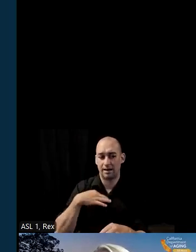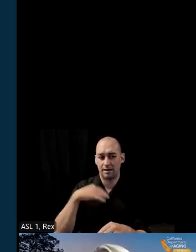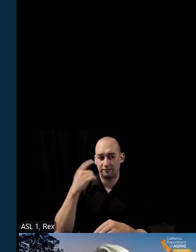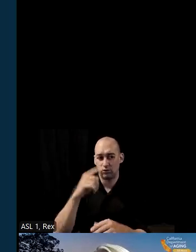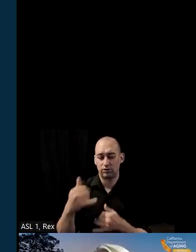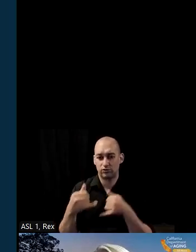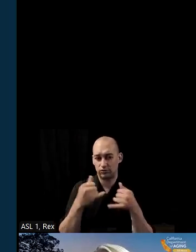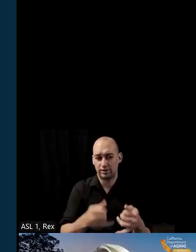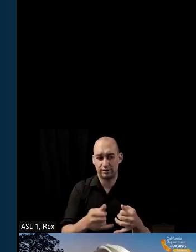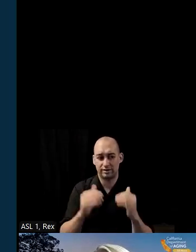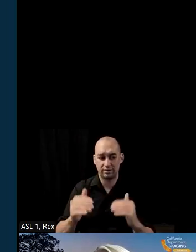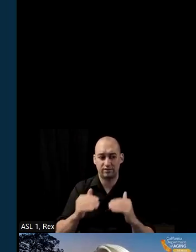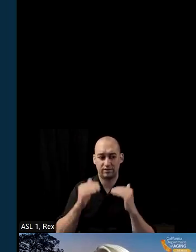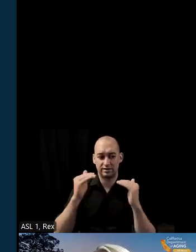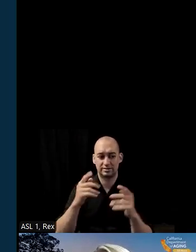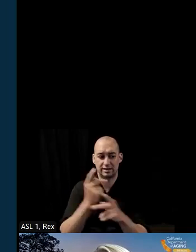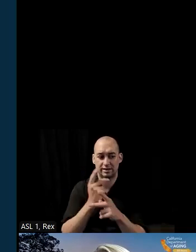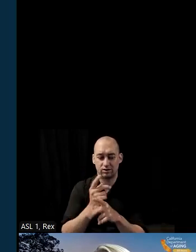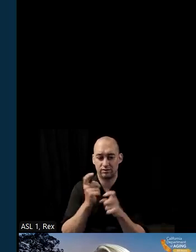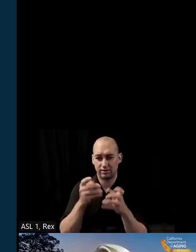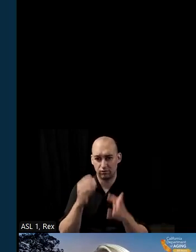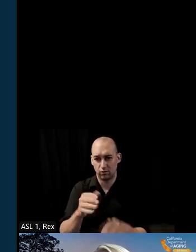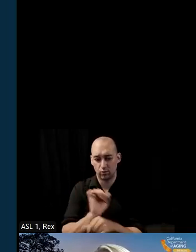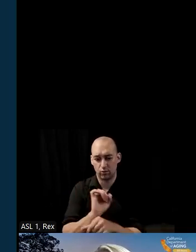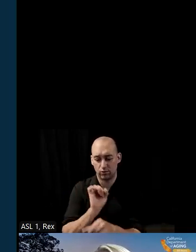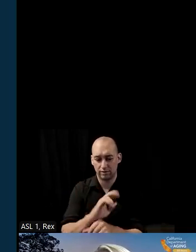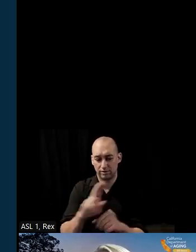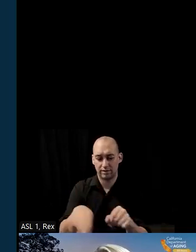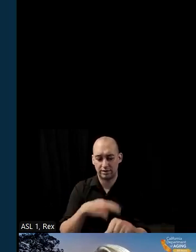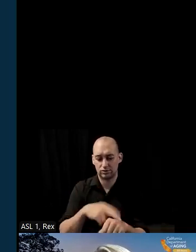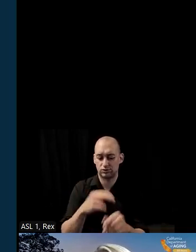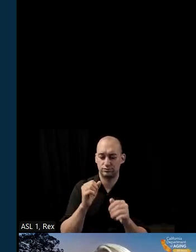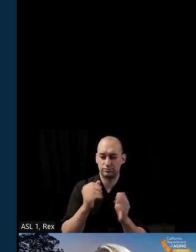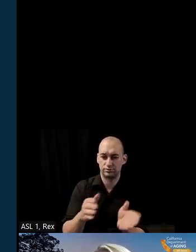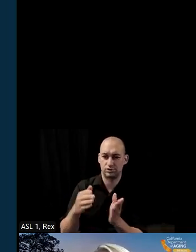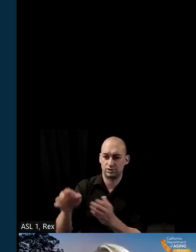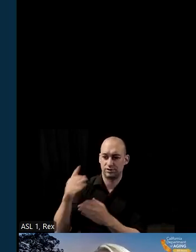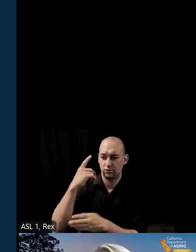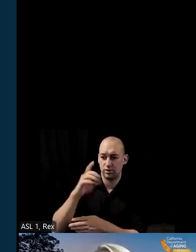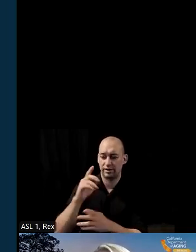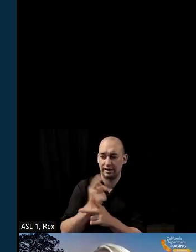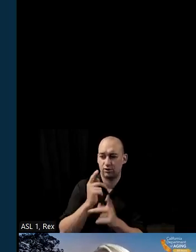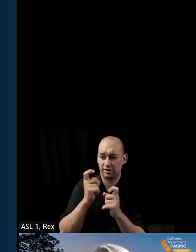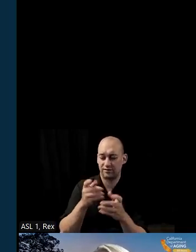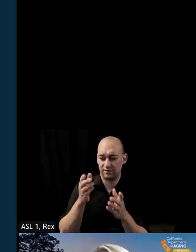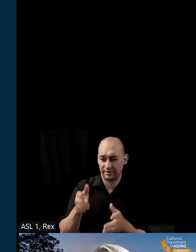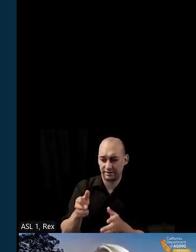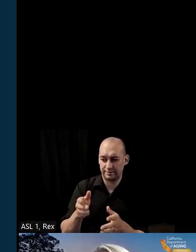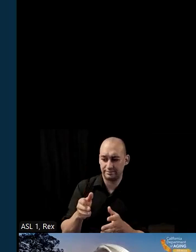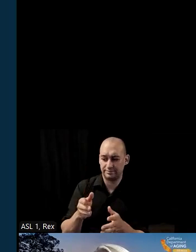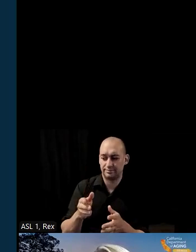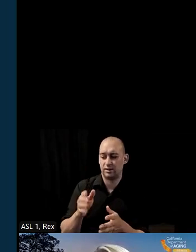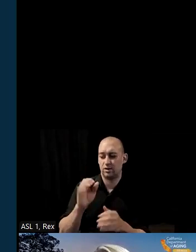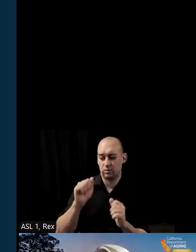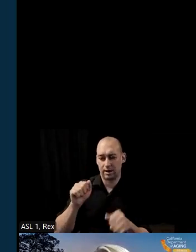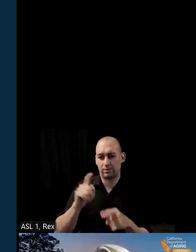our caregiver work in line with the national strategy for caregiving. And we were able to build off a lot of